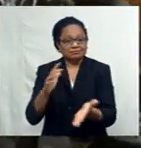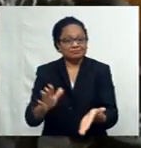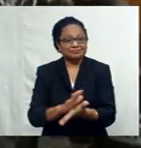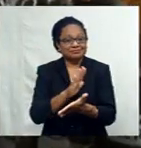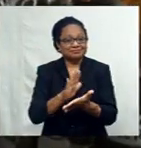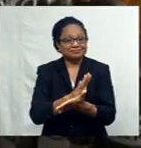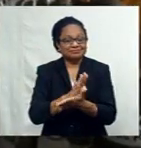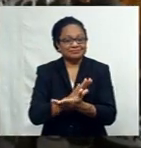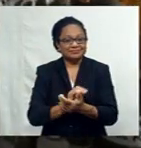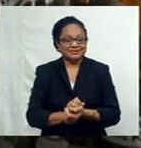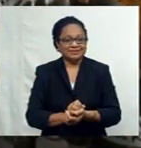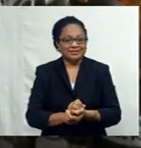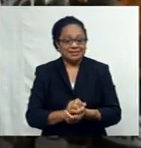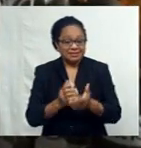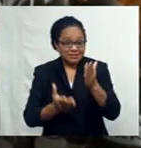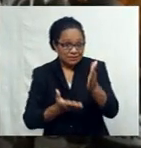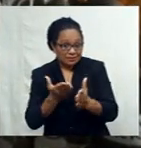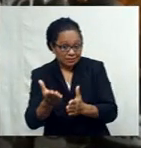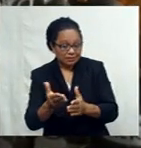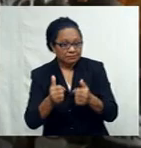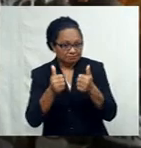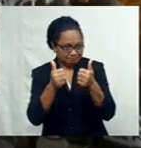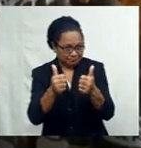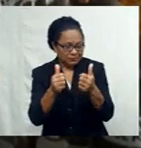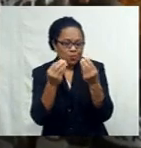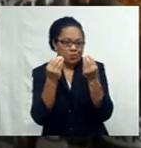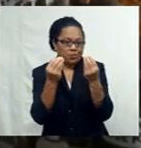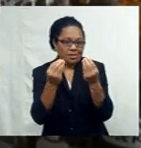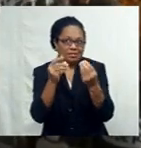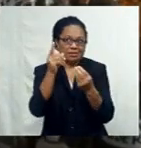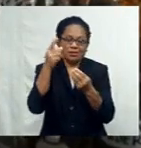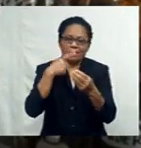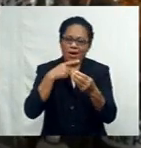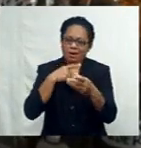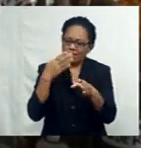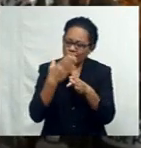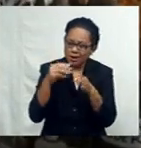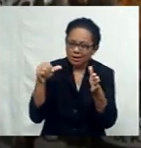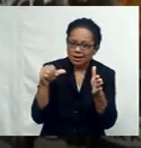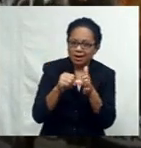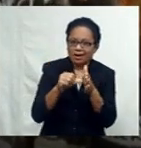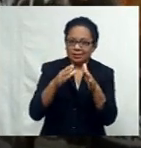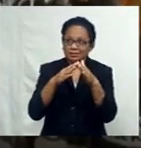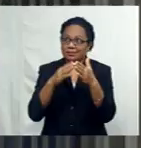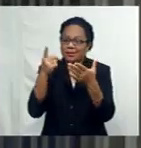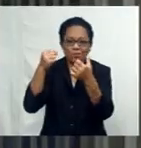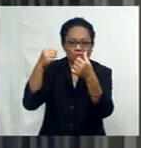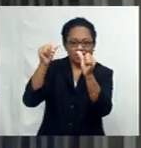The reward is indeed well deserved by our Sevens players. They worked hard and they have put us on the world map.